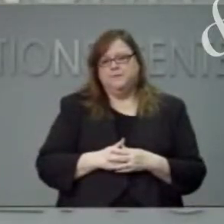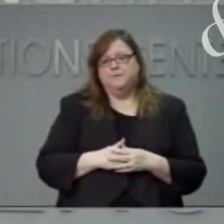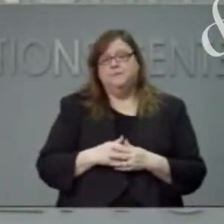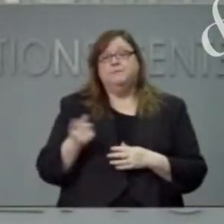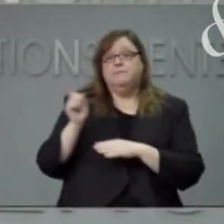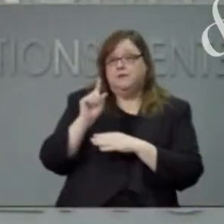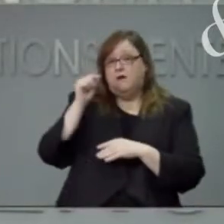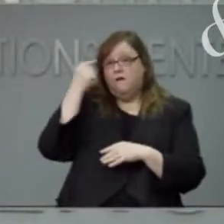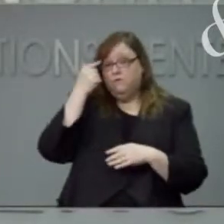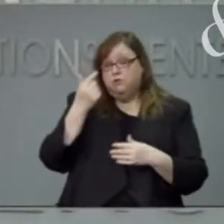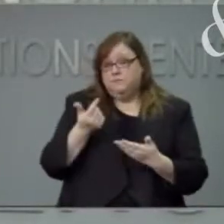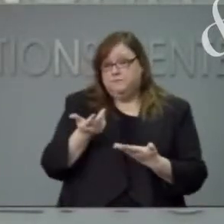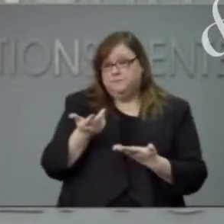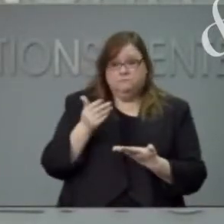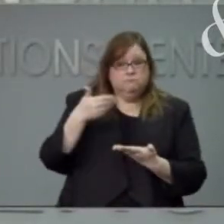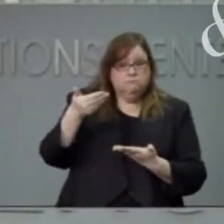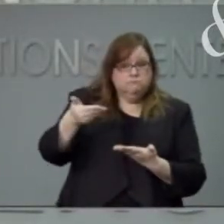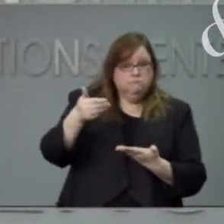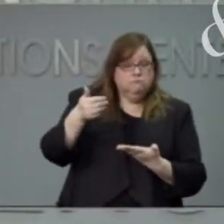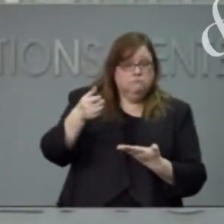Next question, please.